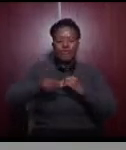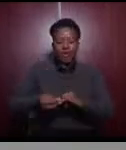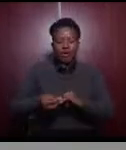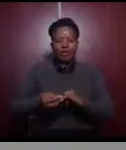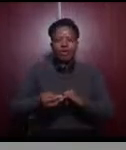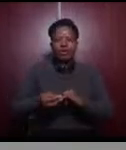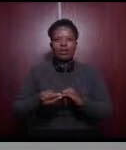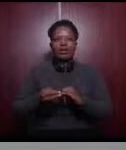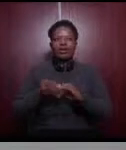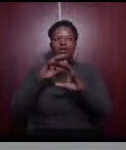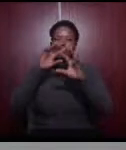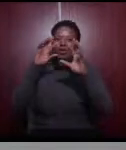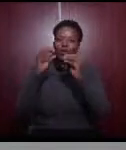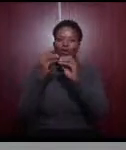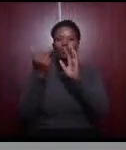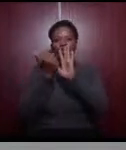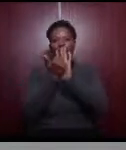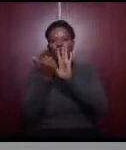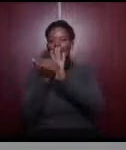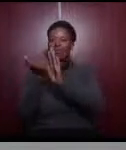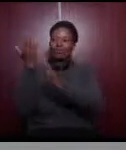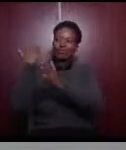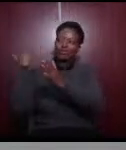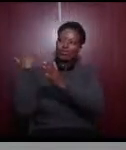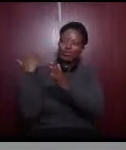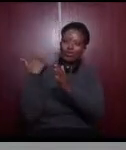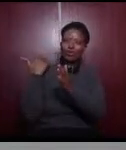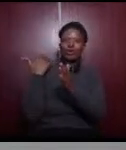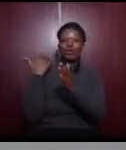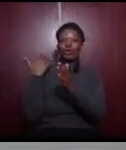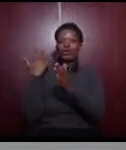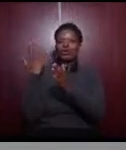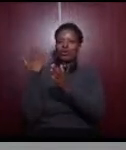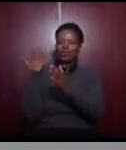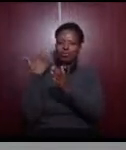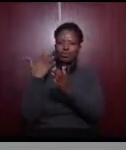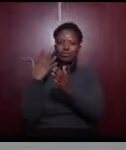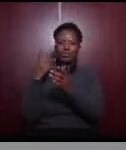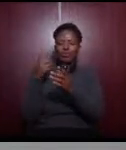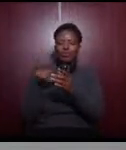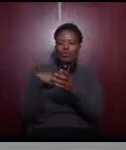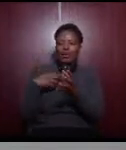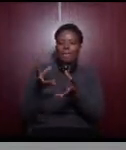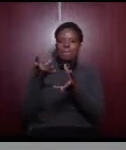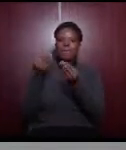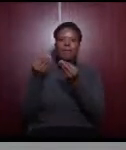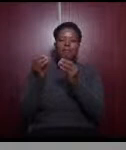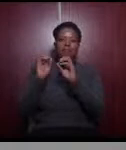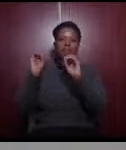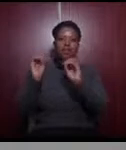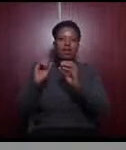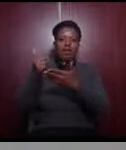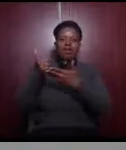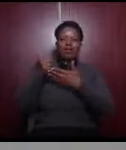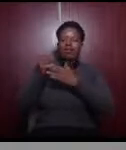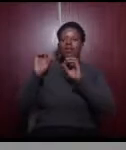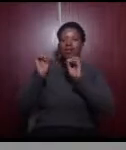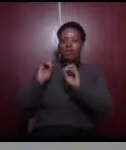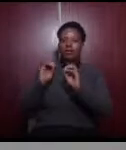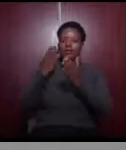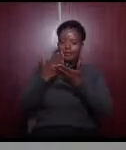act tse le tsa gale tse di sa re benefiting gona yaanong ba leke gore ba di tlise ko bathong